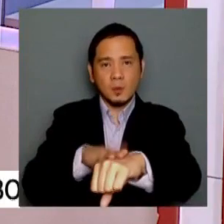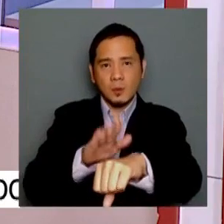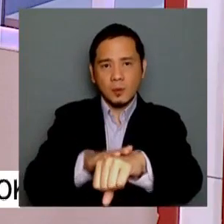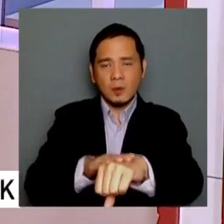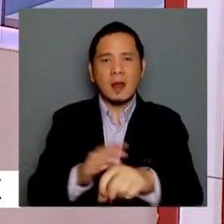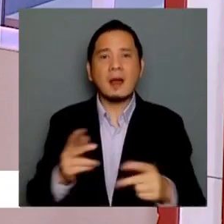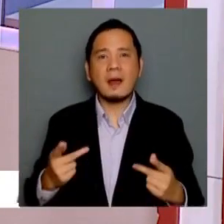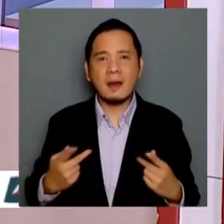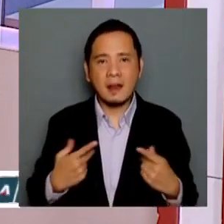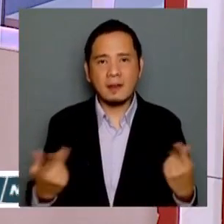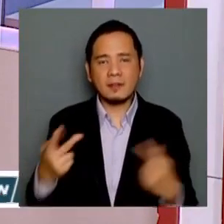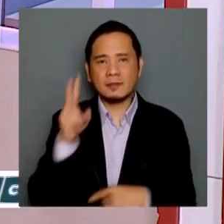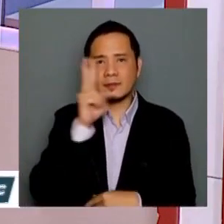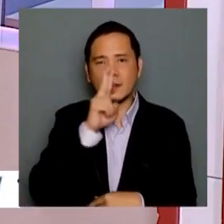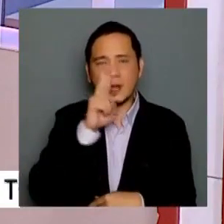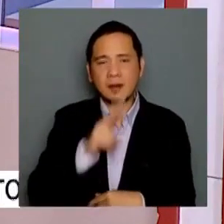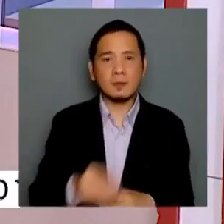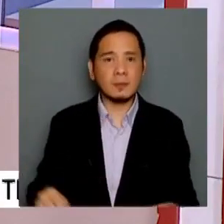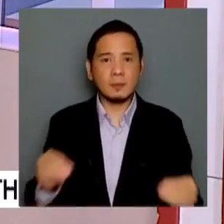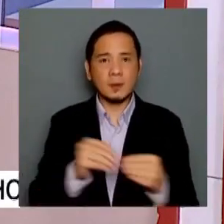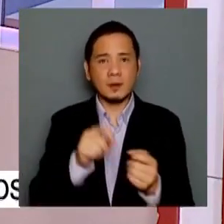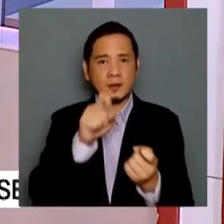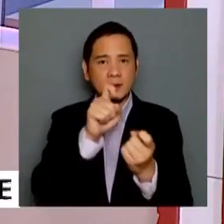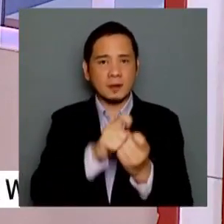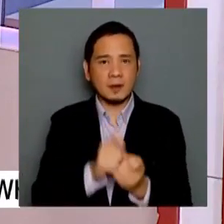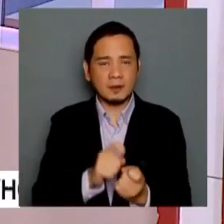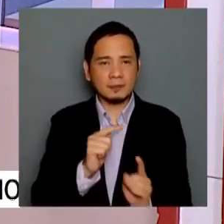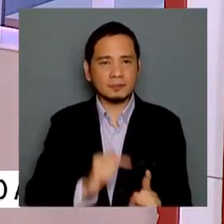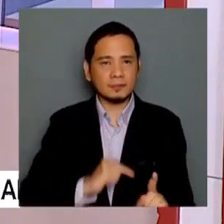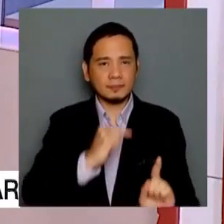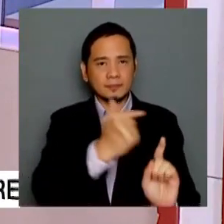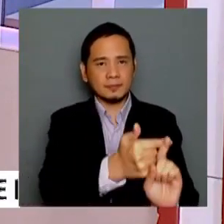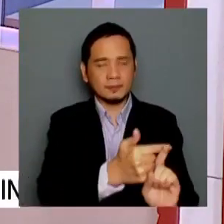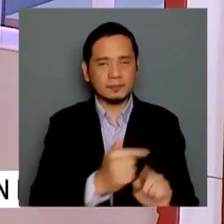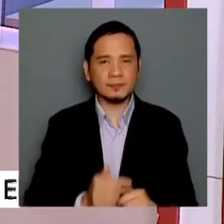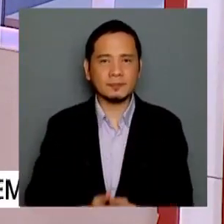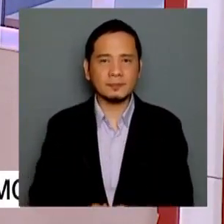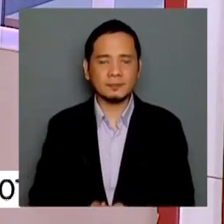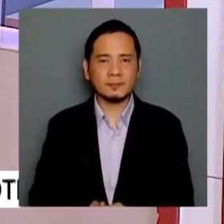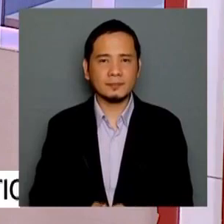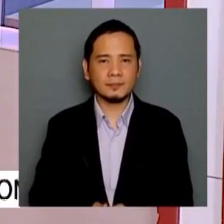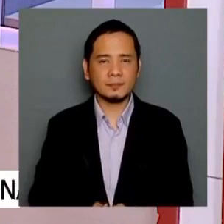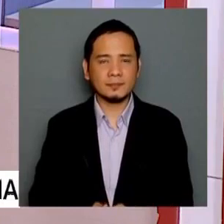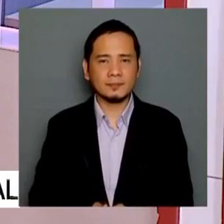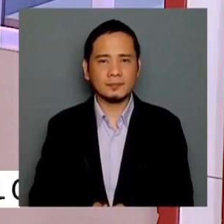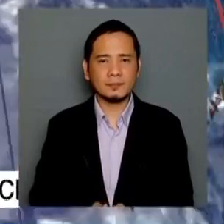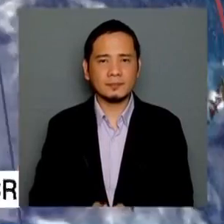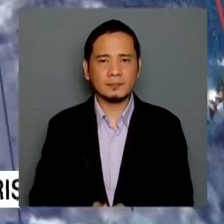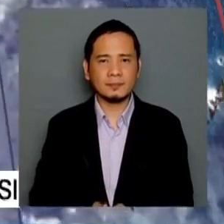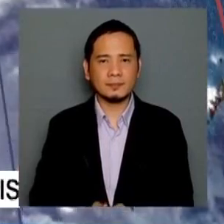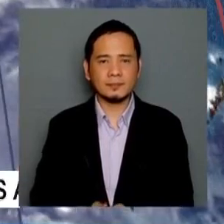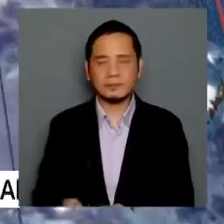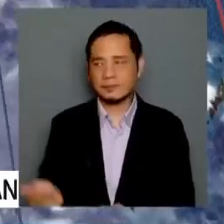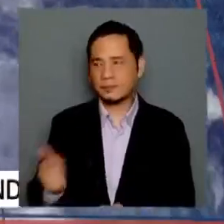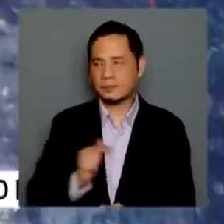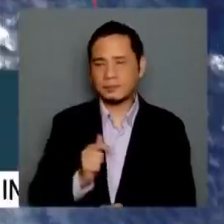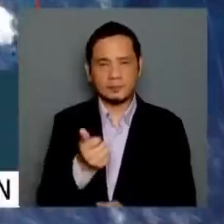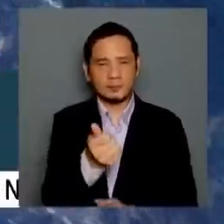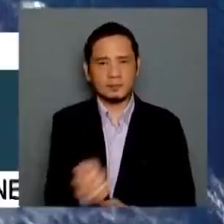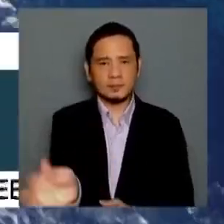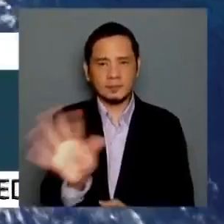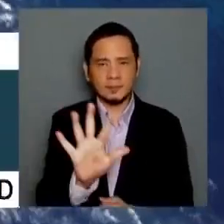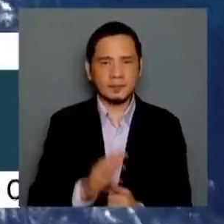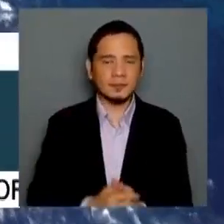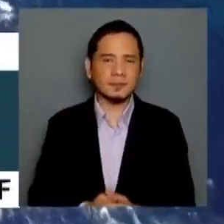the Visayas. Let's get more details now from PAGASA weather forecaster Rhea Torres. Rhea, over to you. Yes, good morning to you as well,